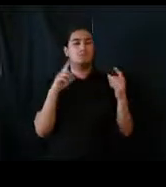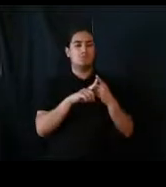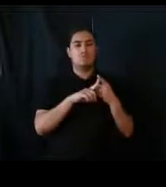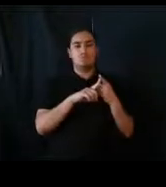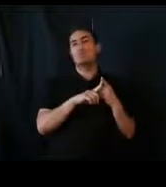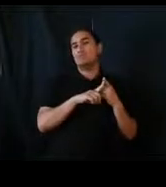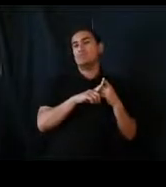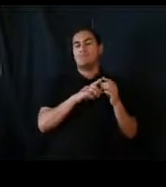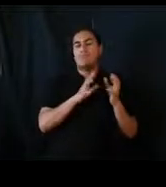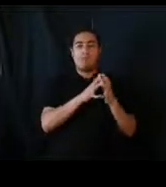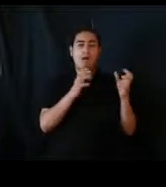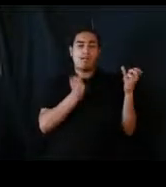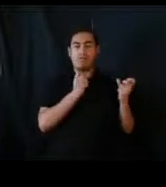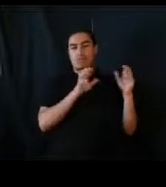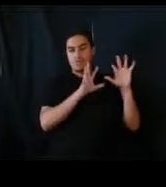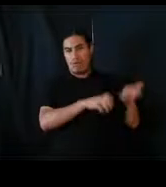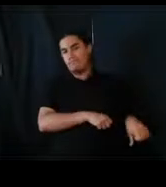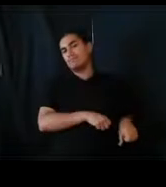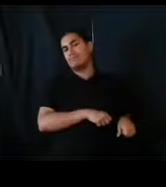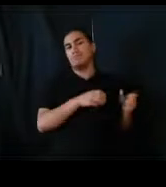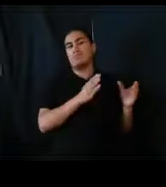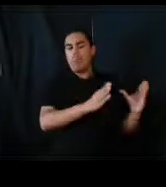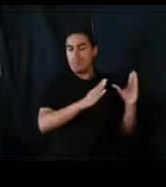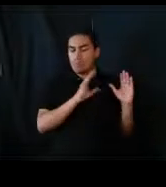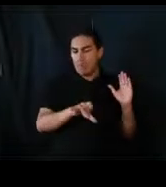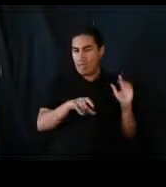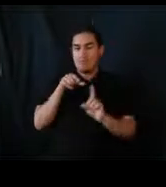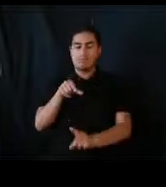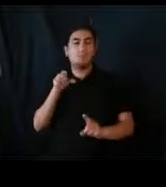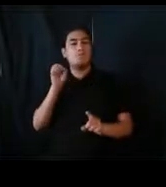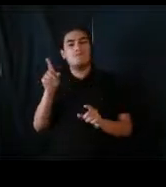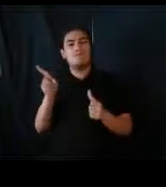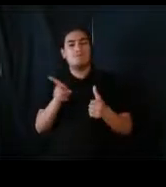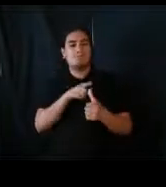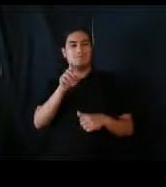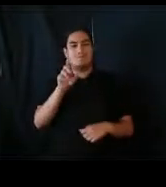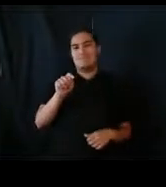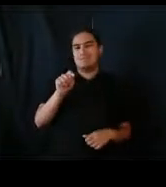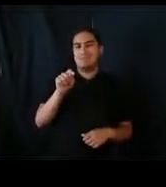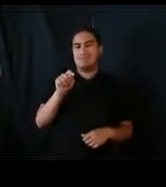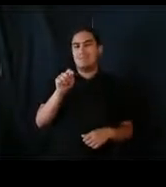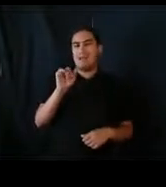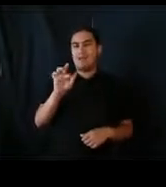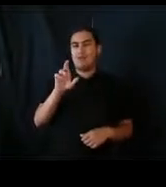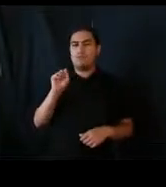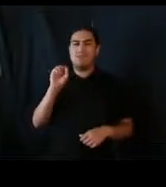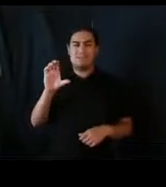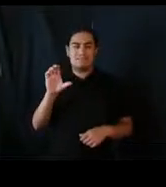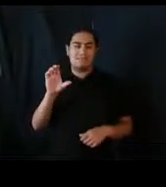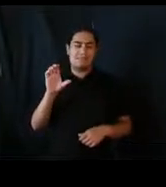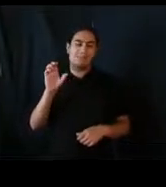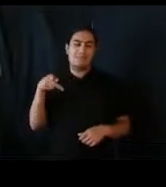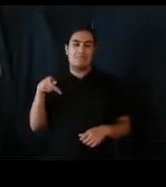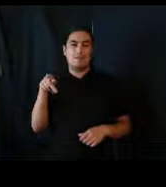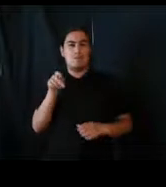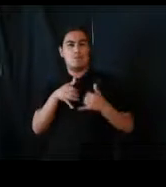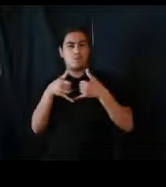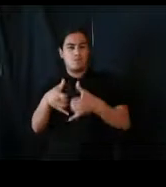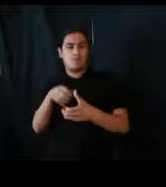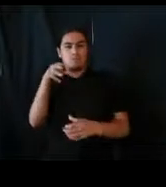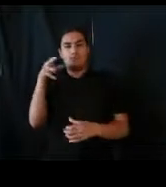michoacan has previously mentioned at a commission meeting this was the first tier tircp award cycle to incorporate capti into its